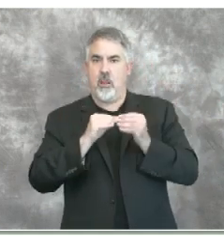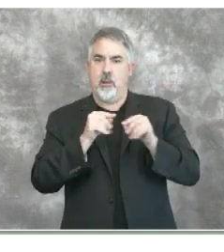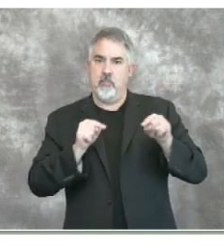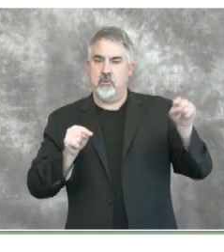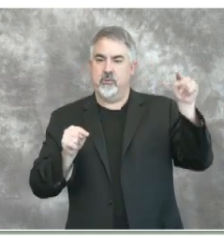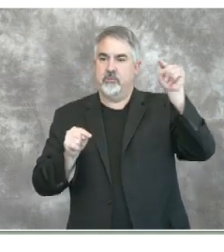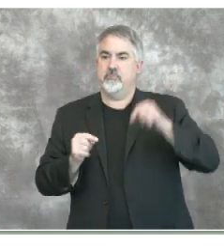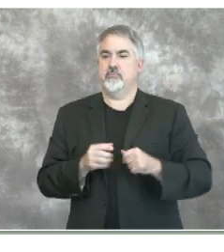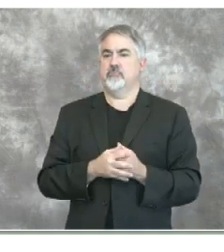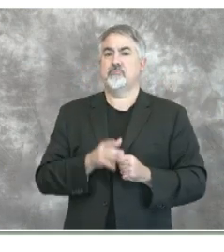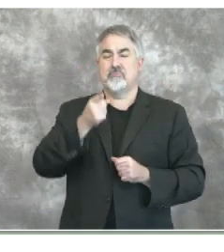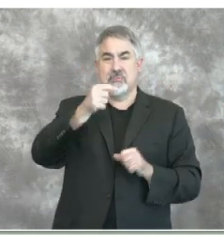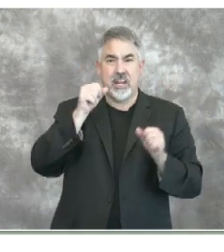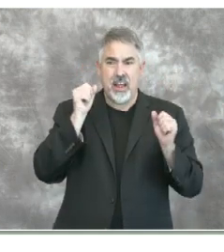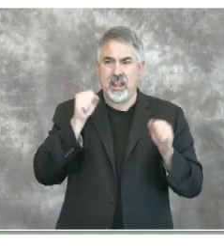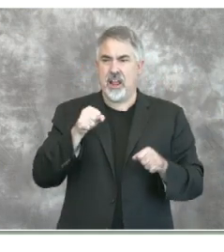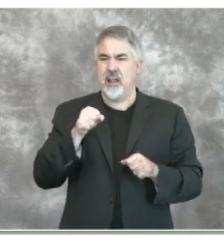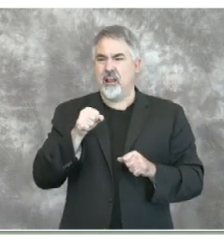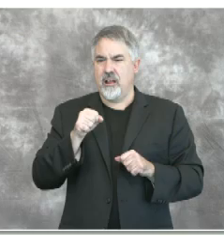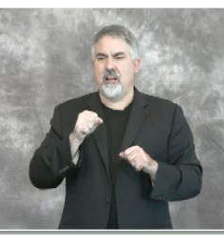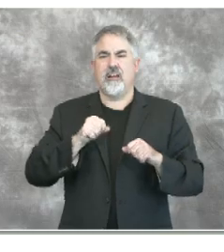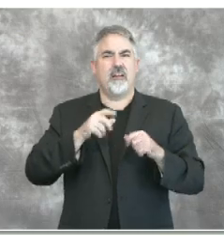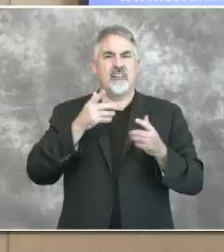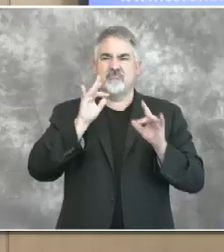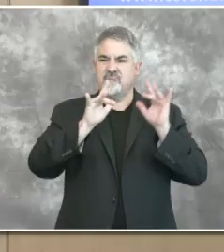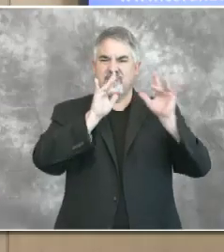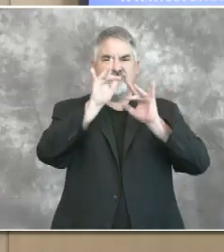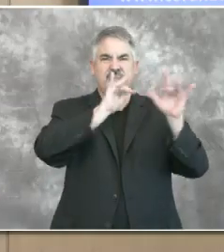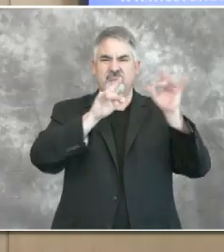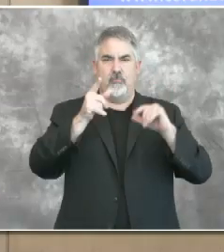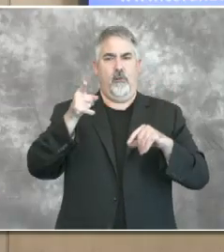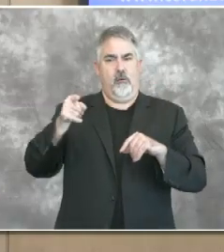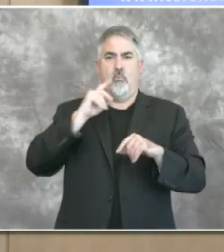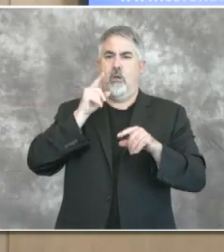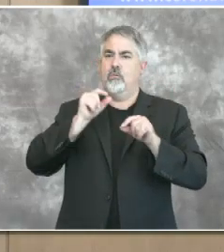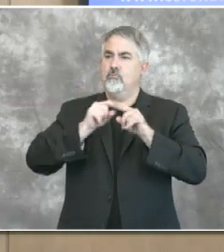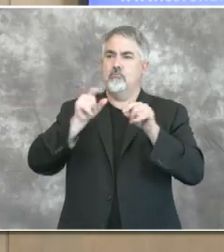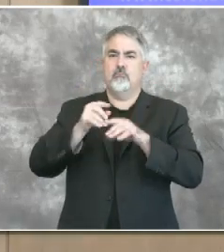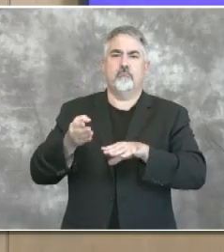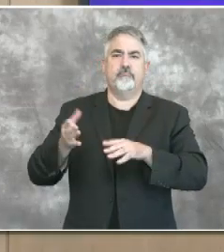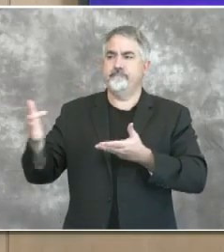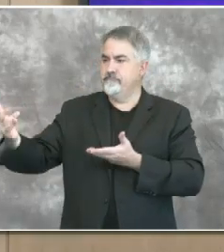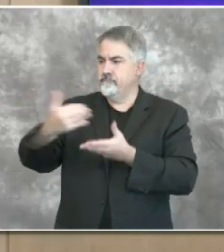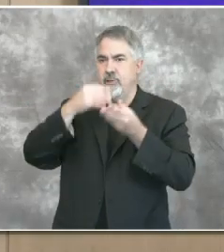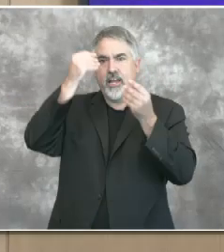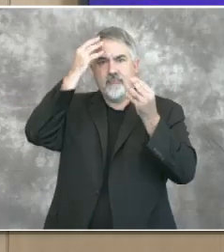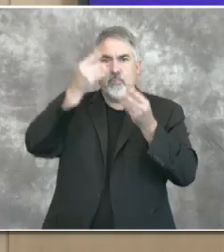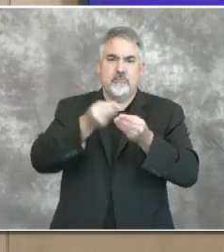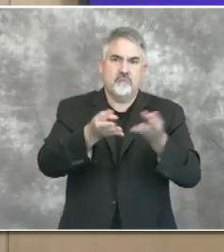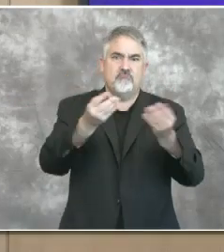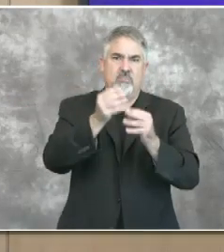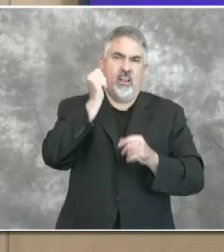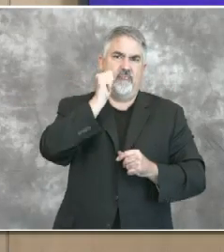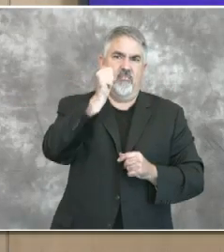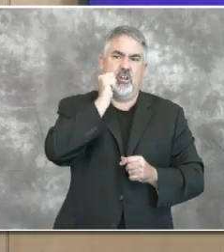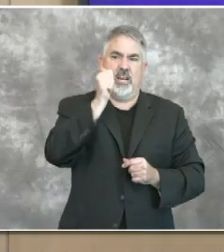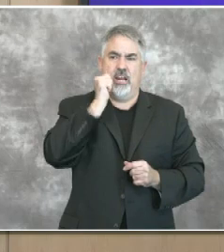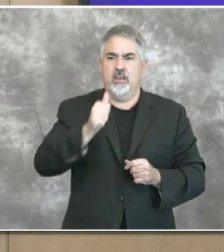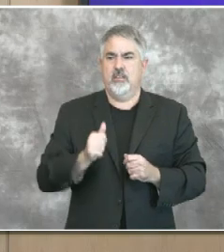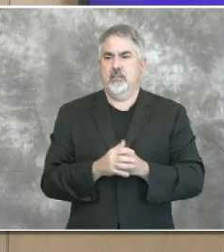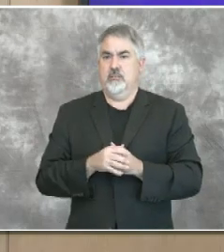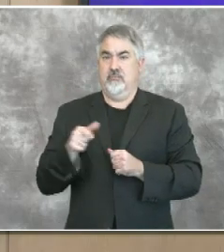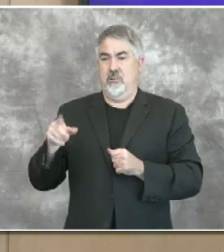continue to get an update there. Again, I want to reiterate a couple of the key points that the zip code data, while we want to share it in an effort to be